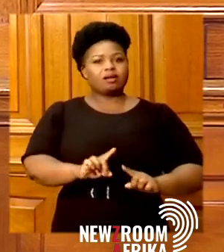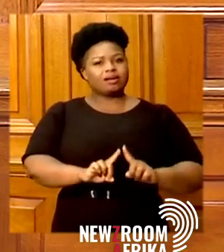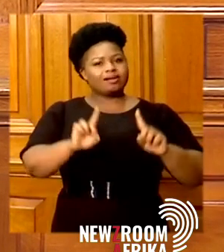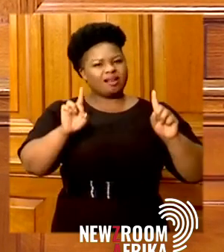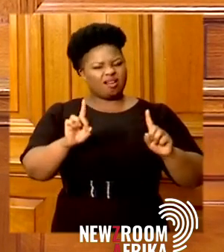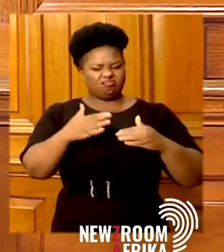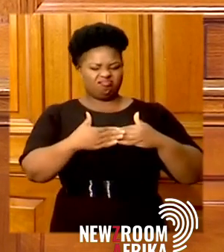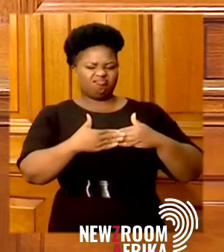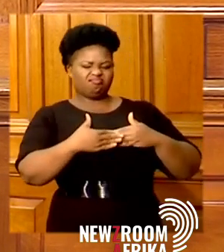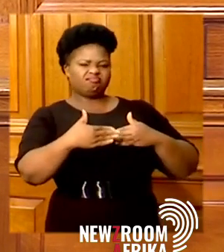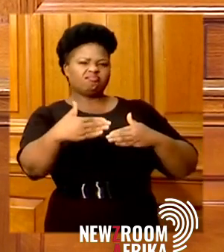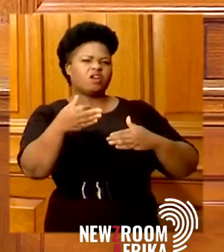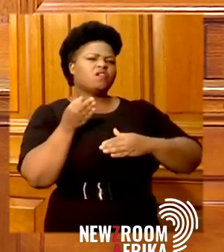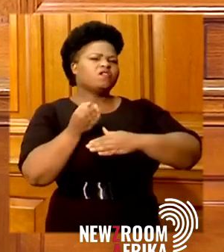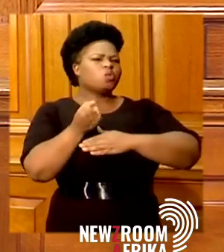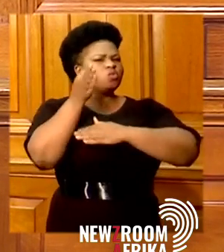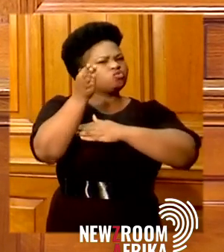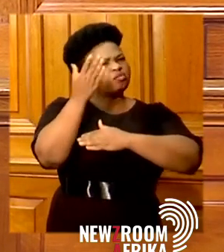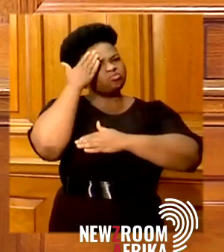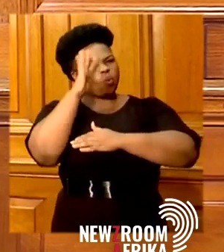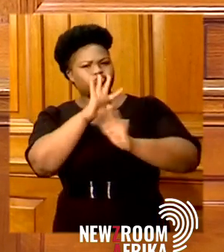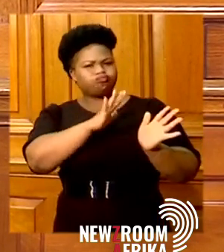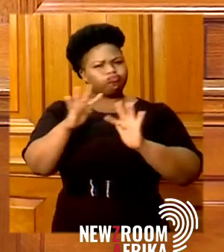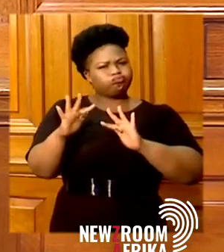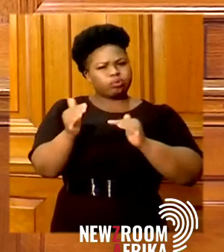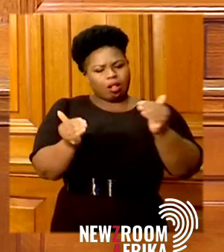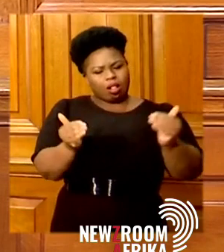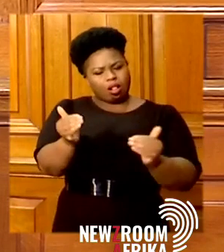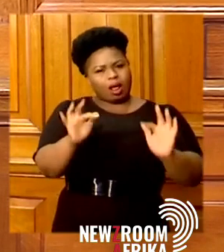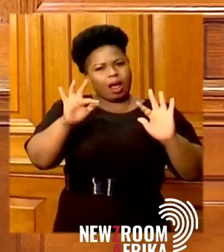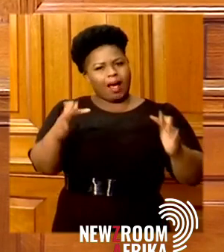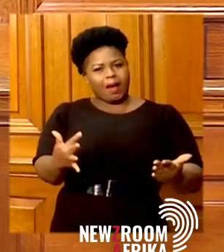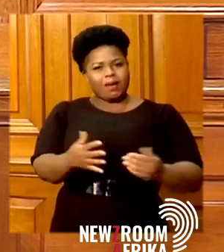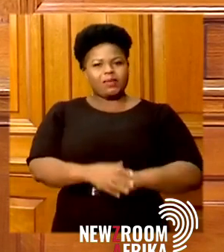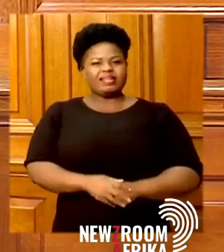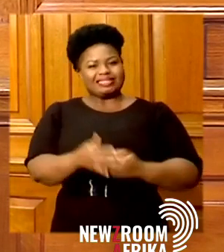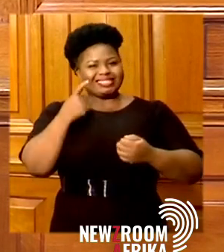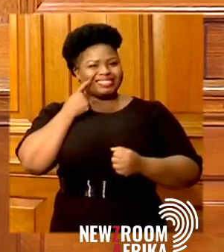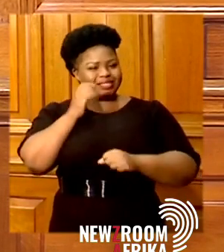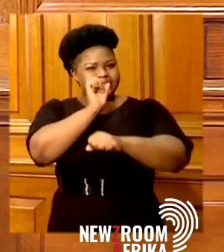containing infections and ultimately overcoming the disease.